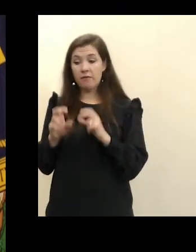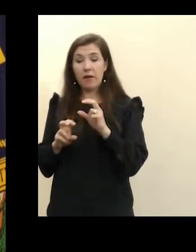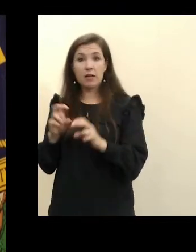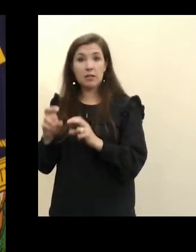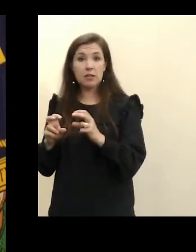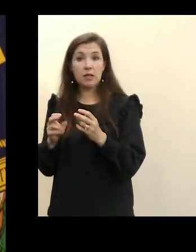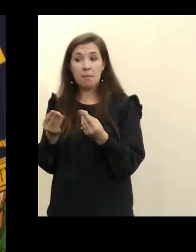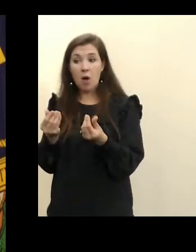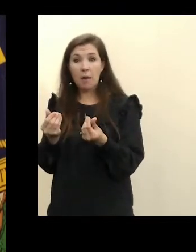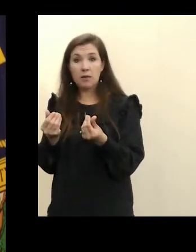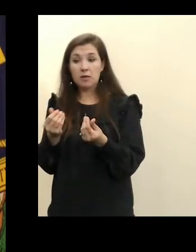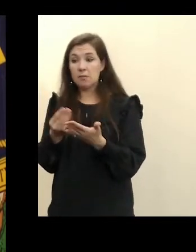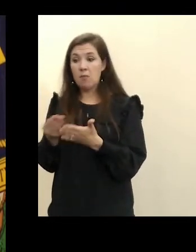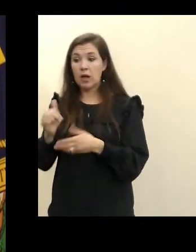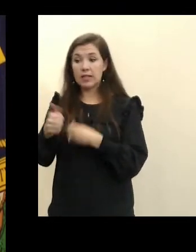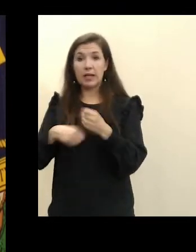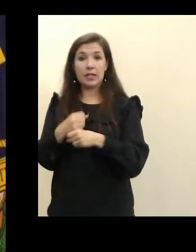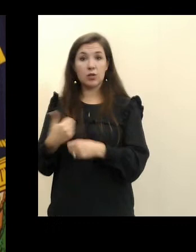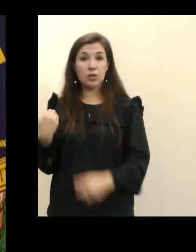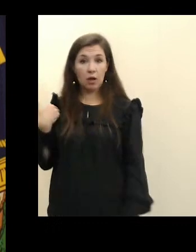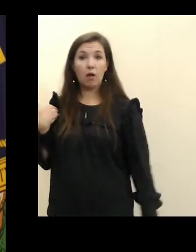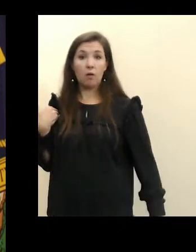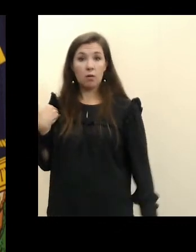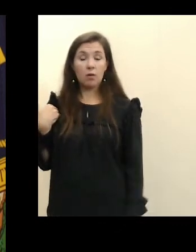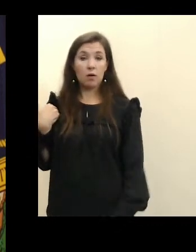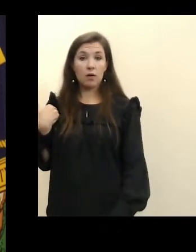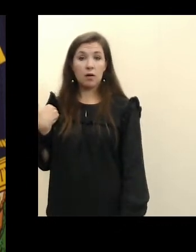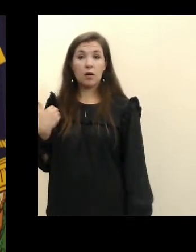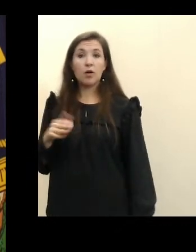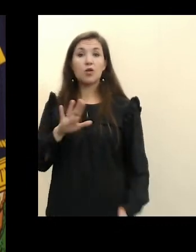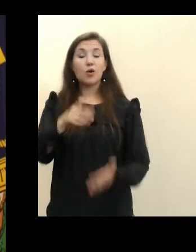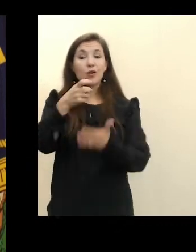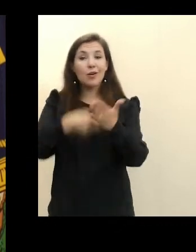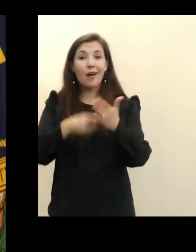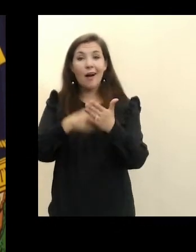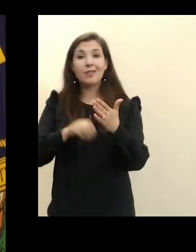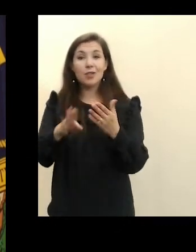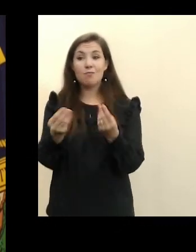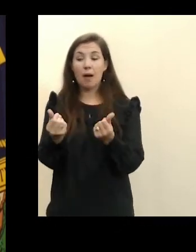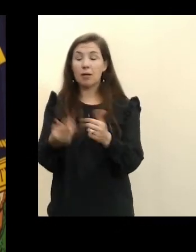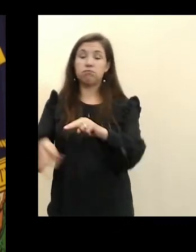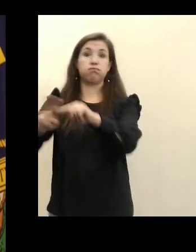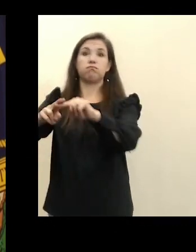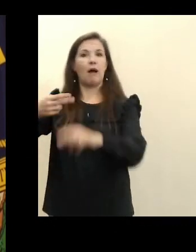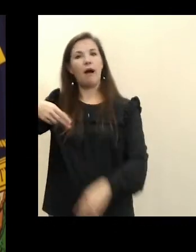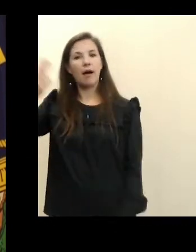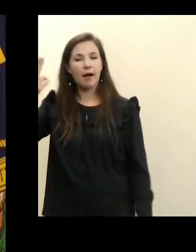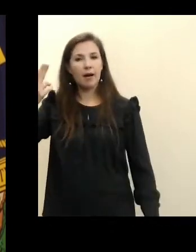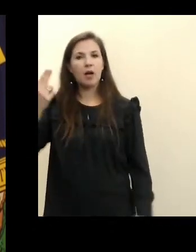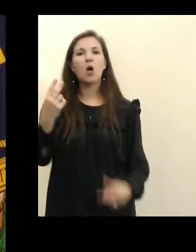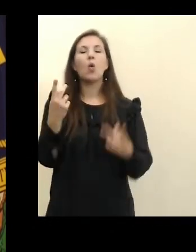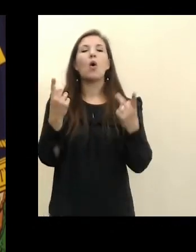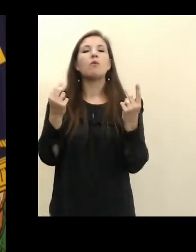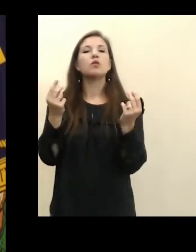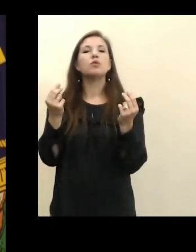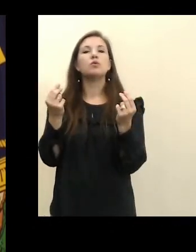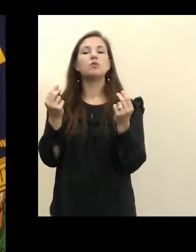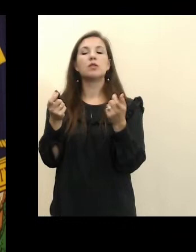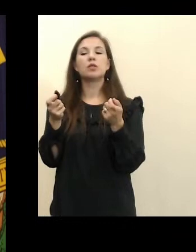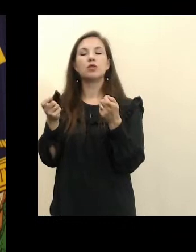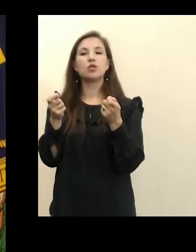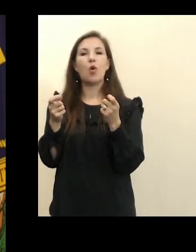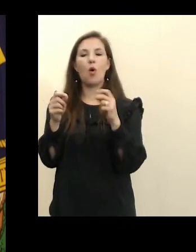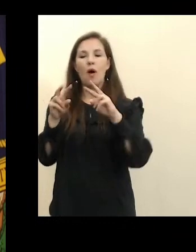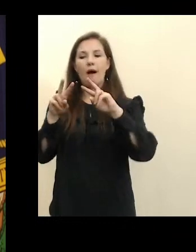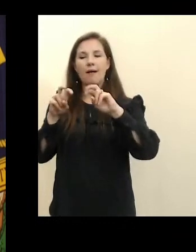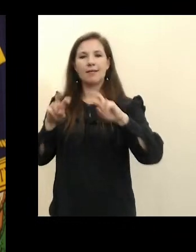of property, just bought it 10 years ago, your cost of your property is much higher. But what we're doing is we're controlling the